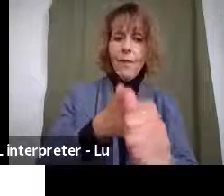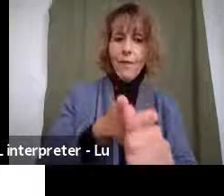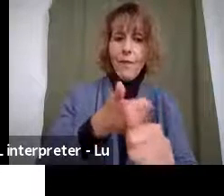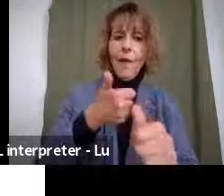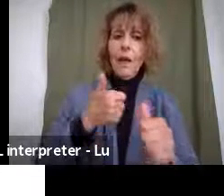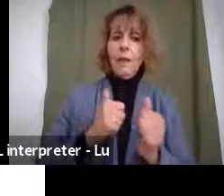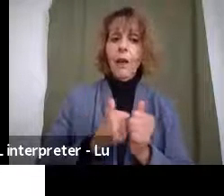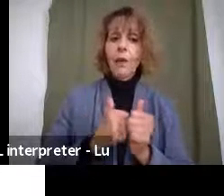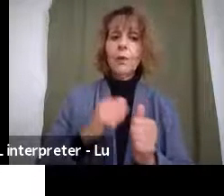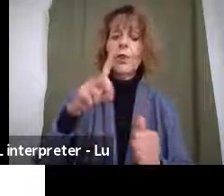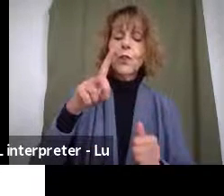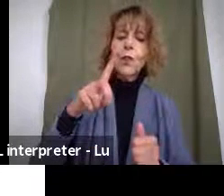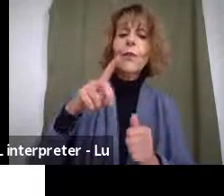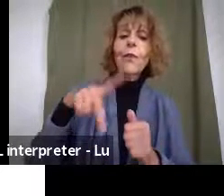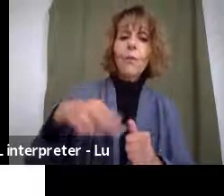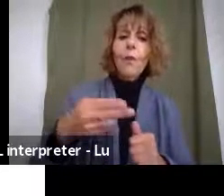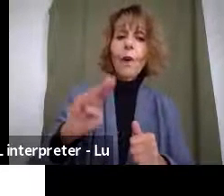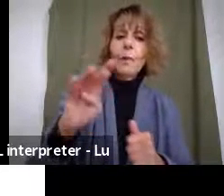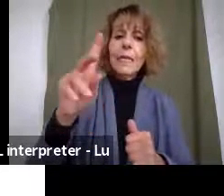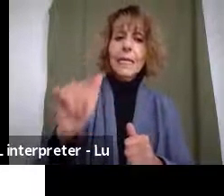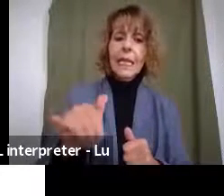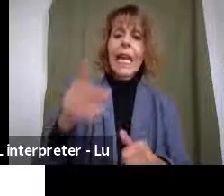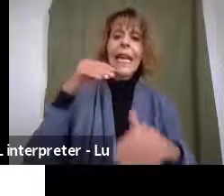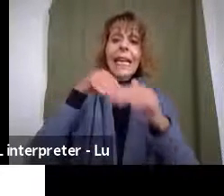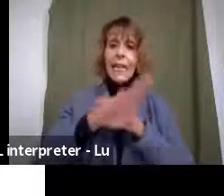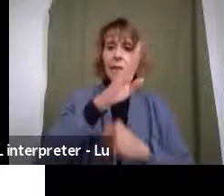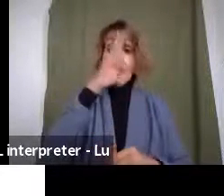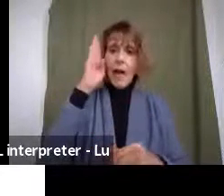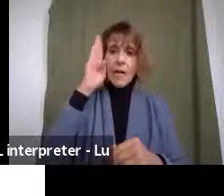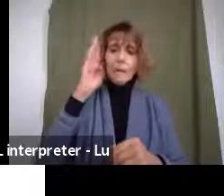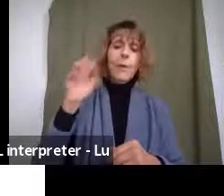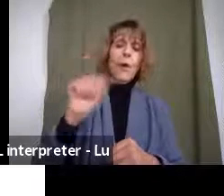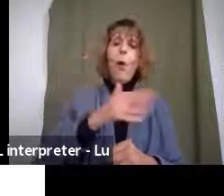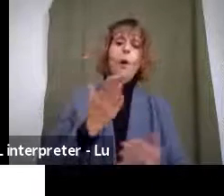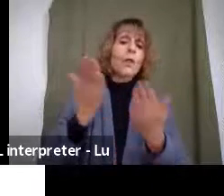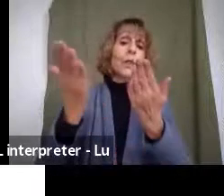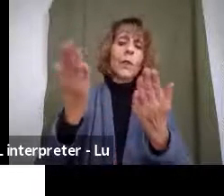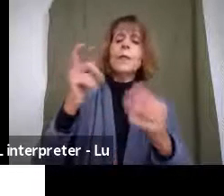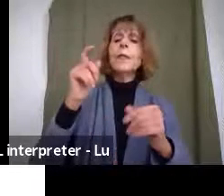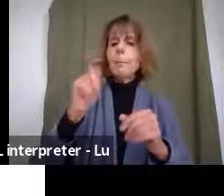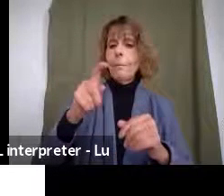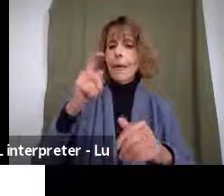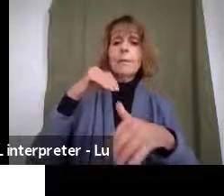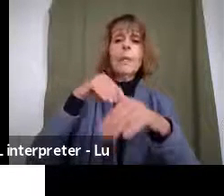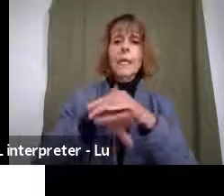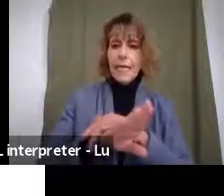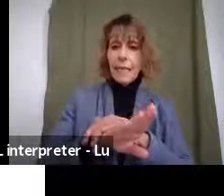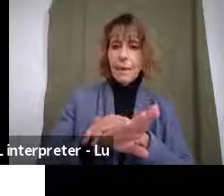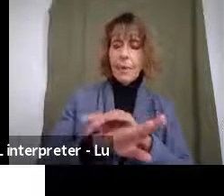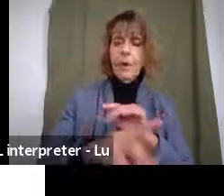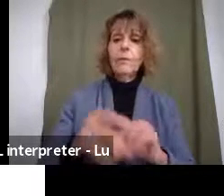food services, your gift shops, etc. Your your group meetings. So like when